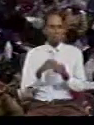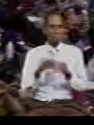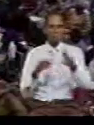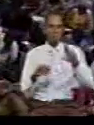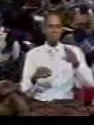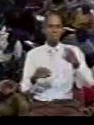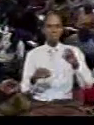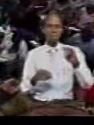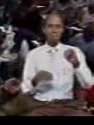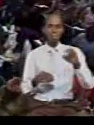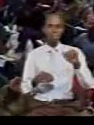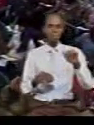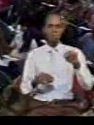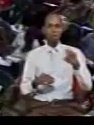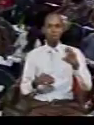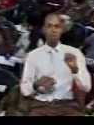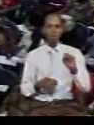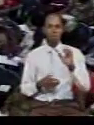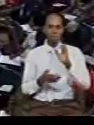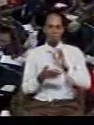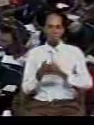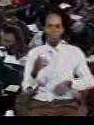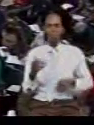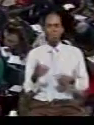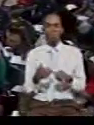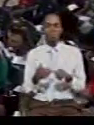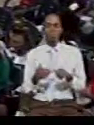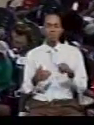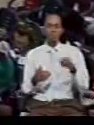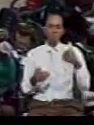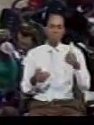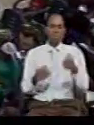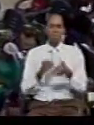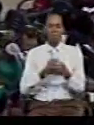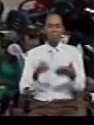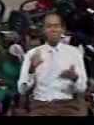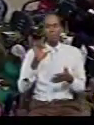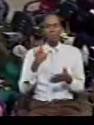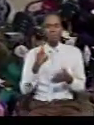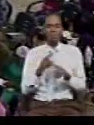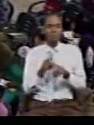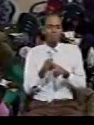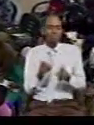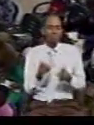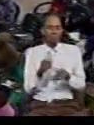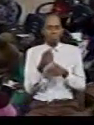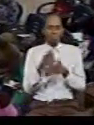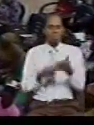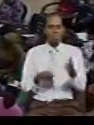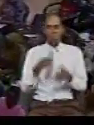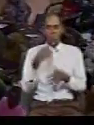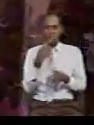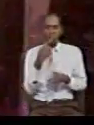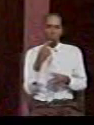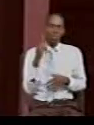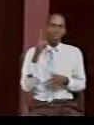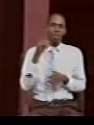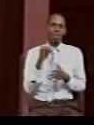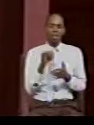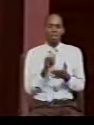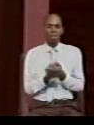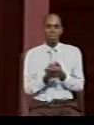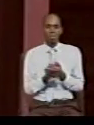8. But what says it? The word is nigh thee, is near